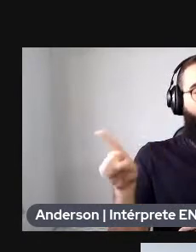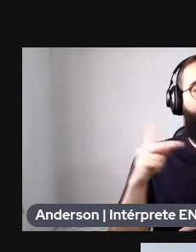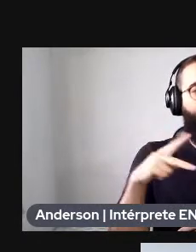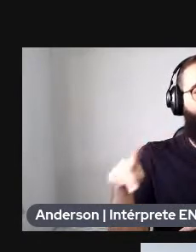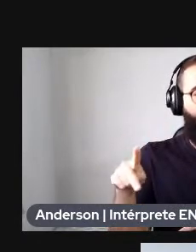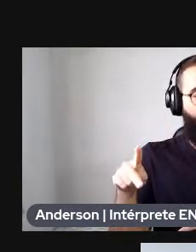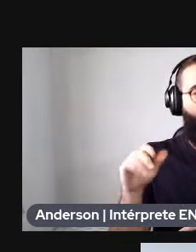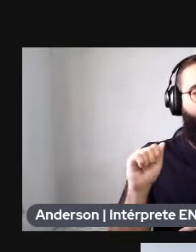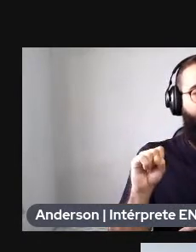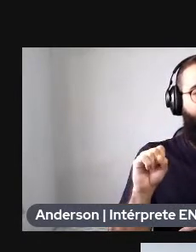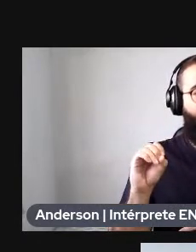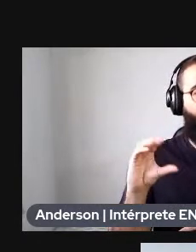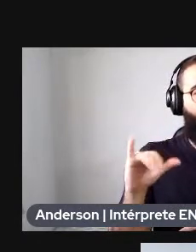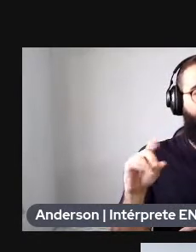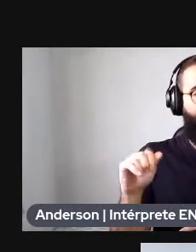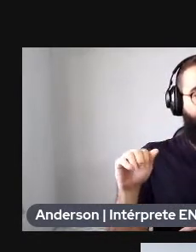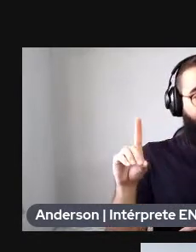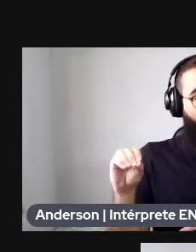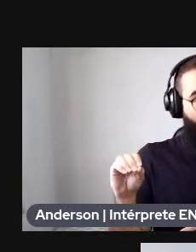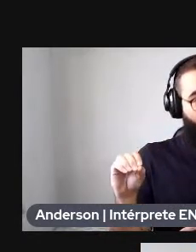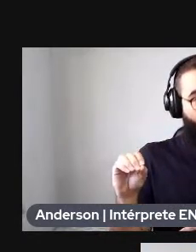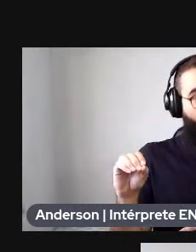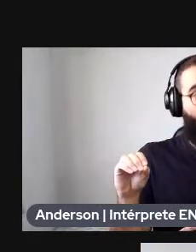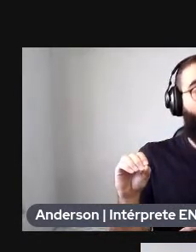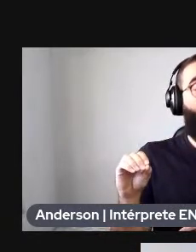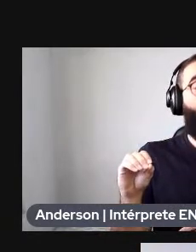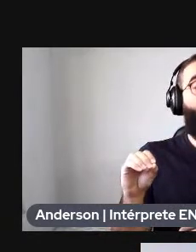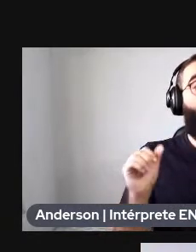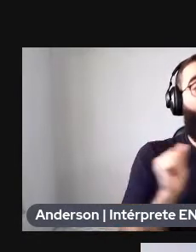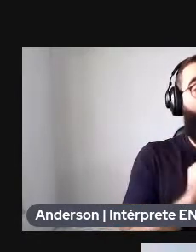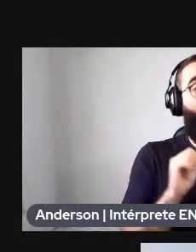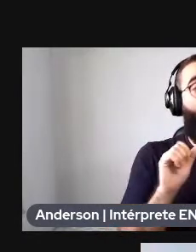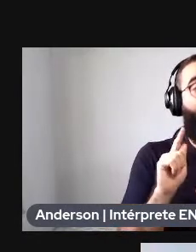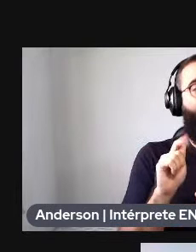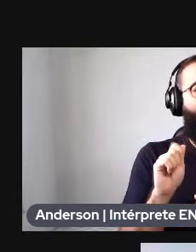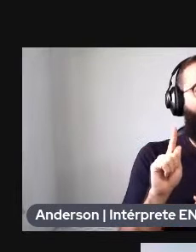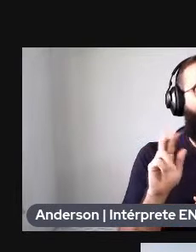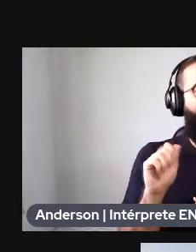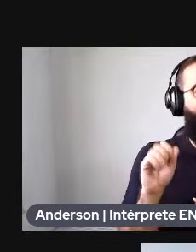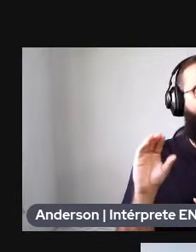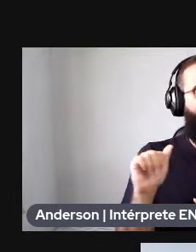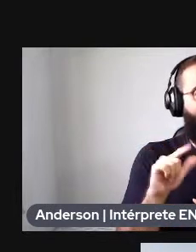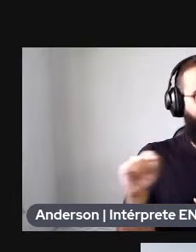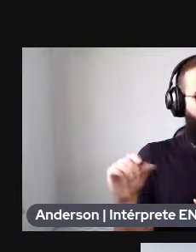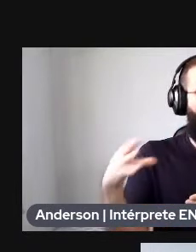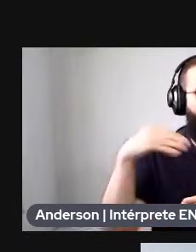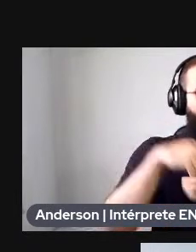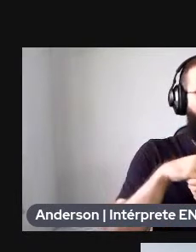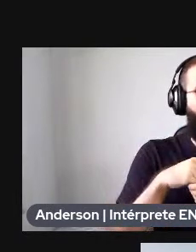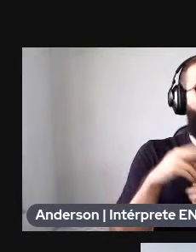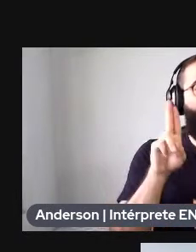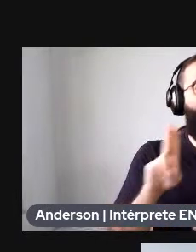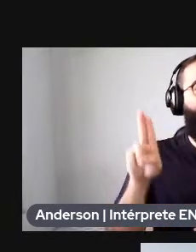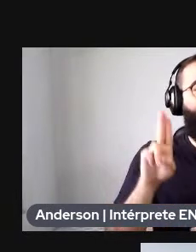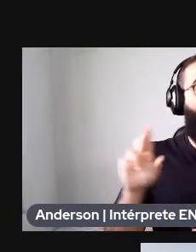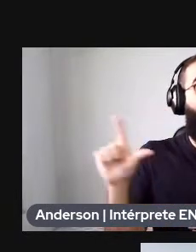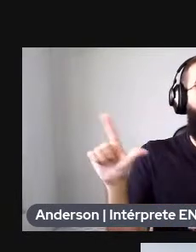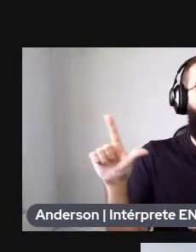with aggregation at the Faculty of Arts at the University of Lisbon, where he has taught